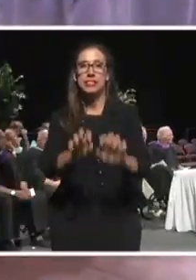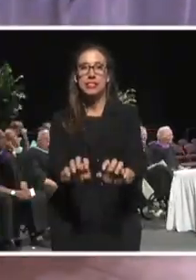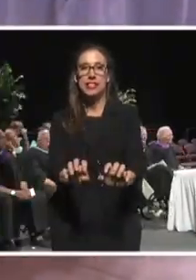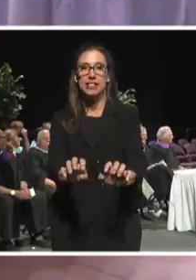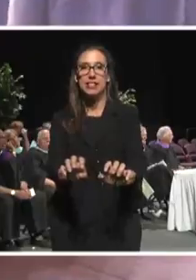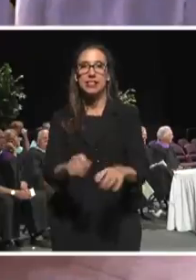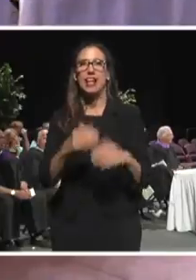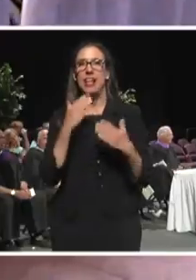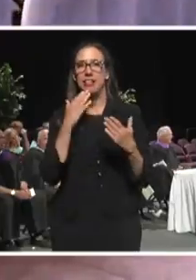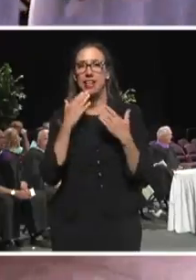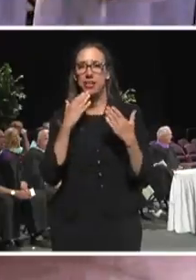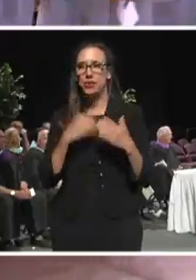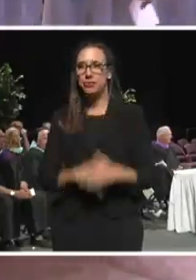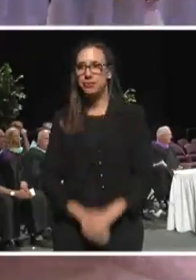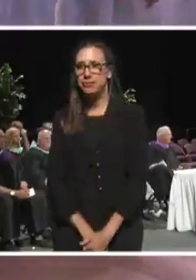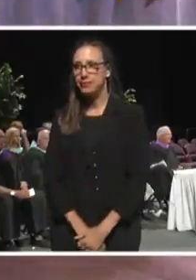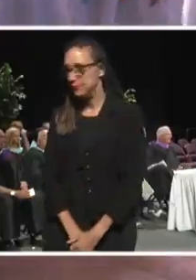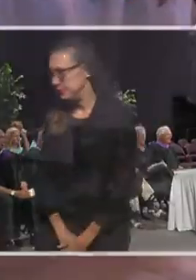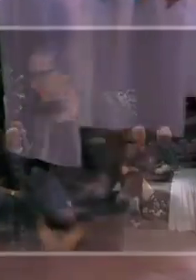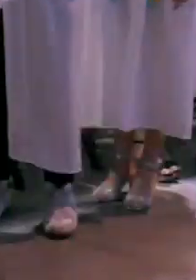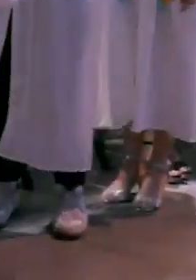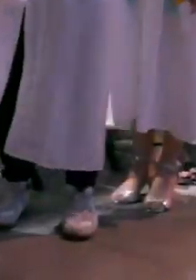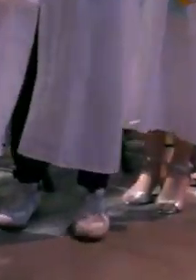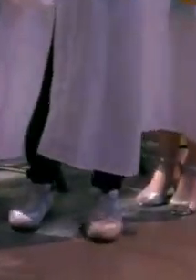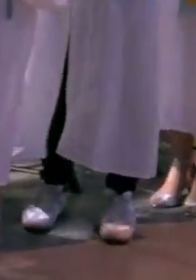you. First row.